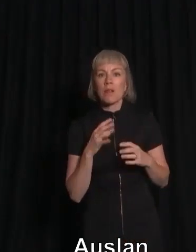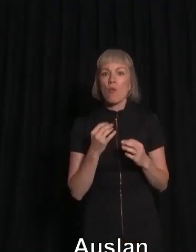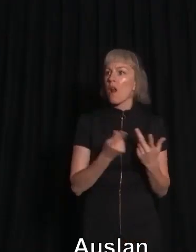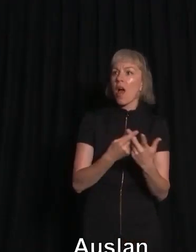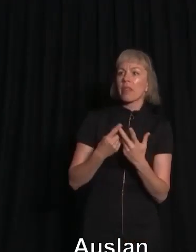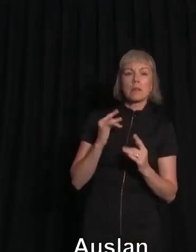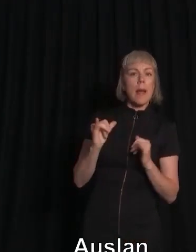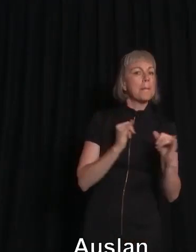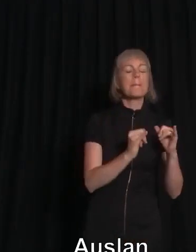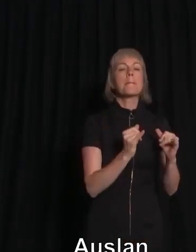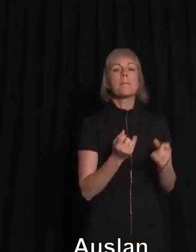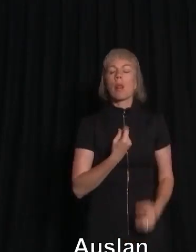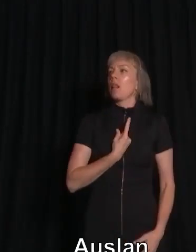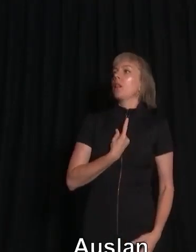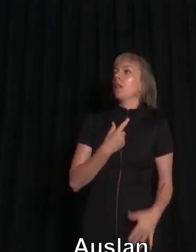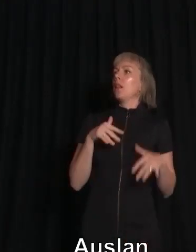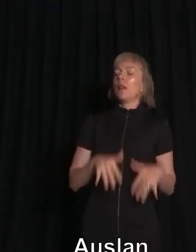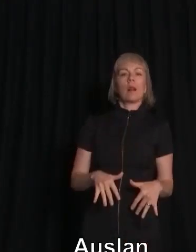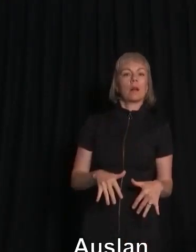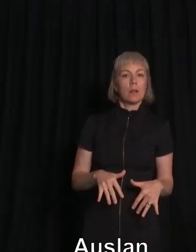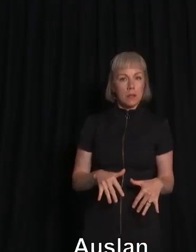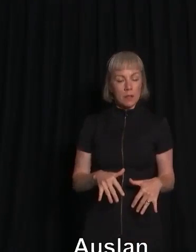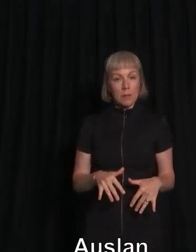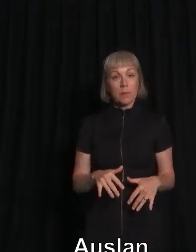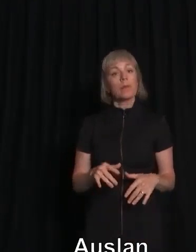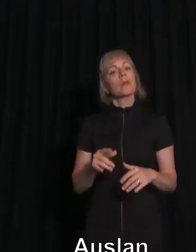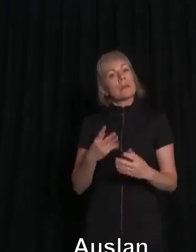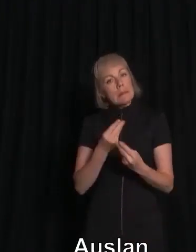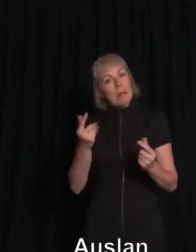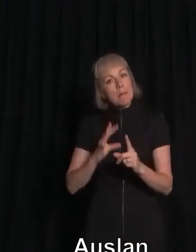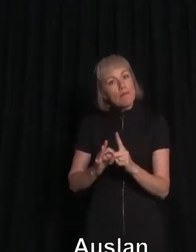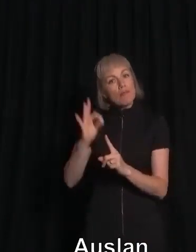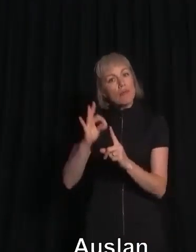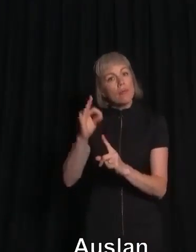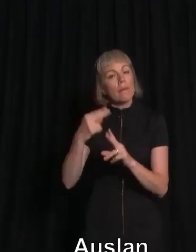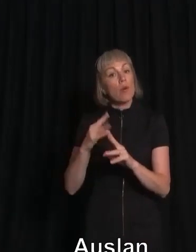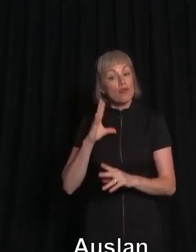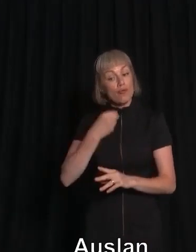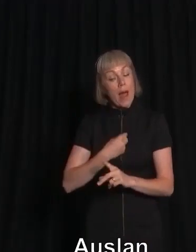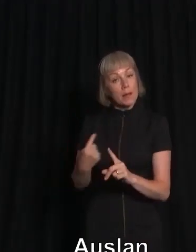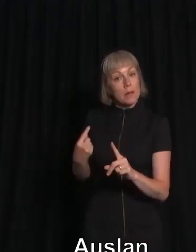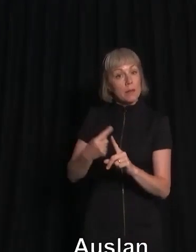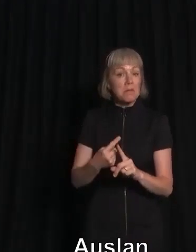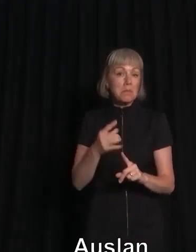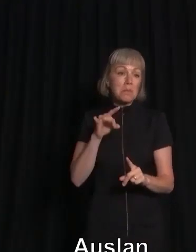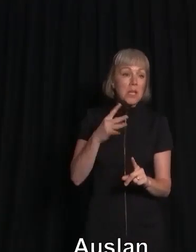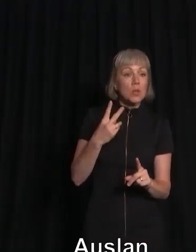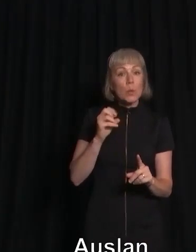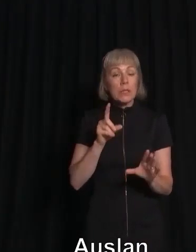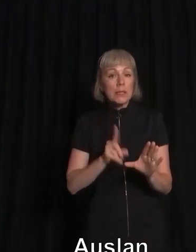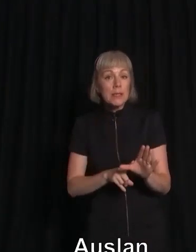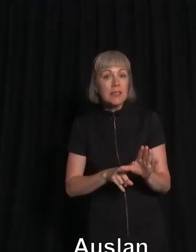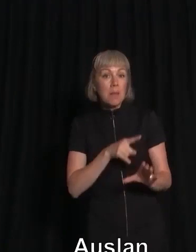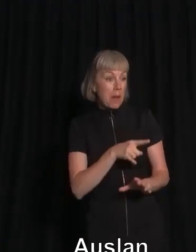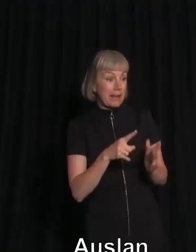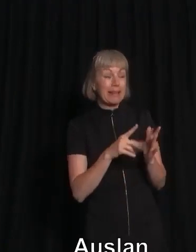say, decade or two, in particular for trans persons. But I think for the intersex colleagues, we're definitely not